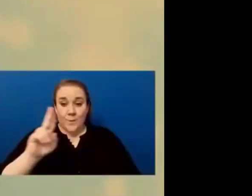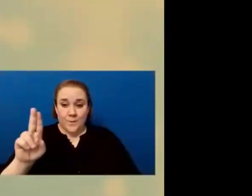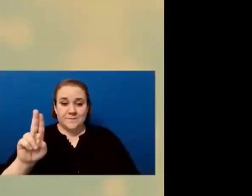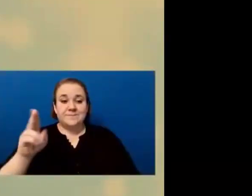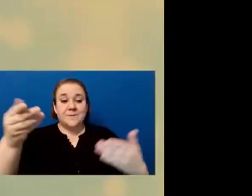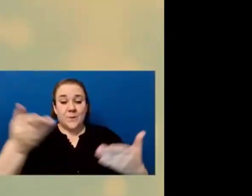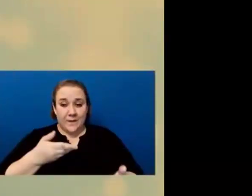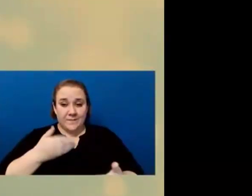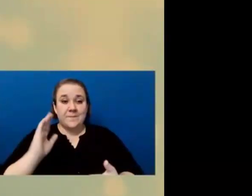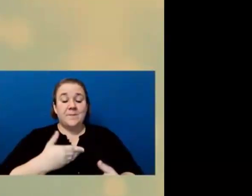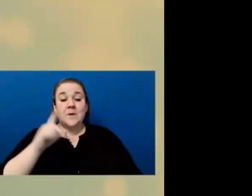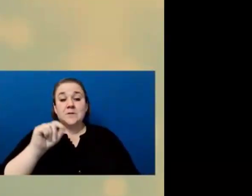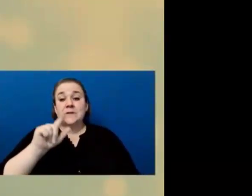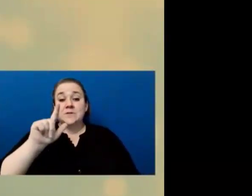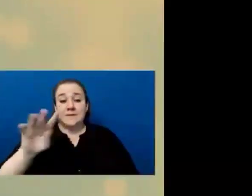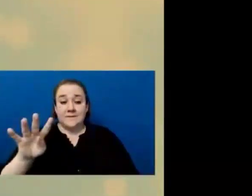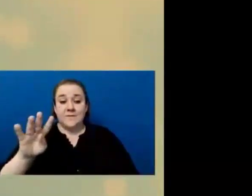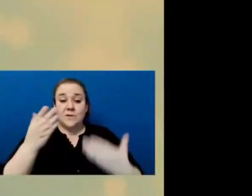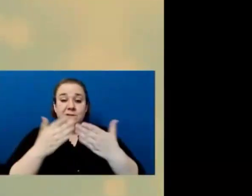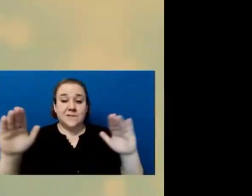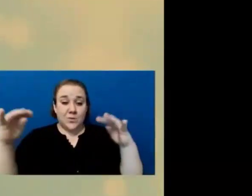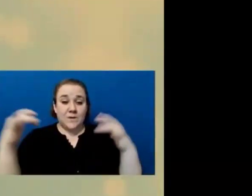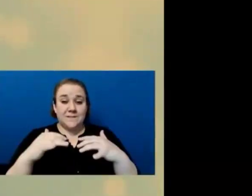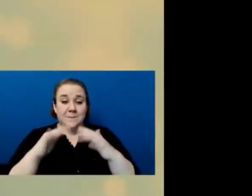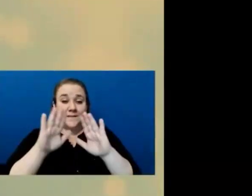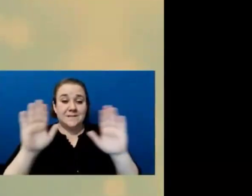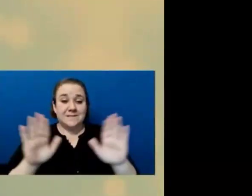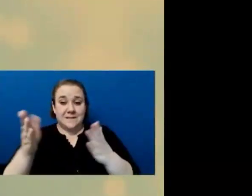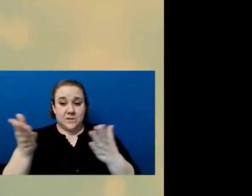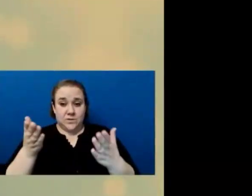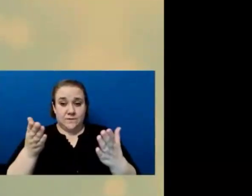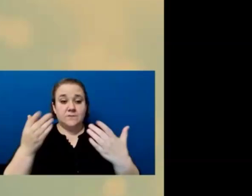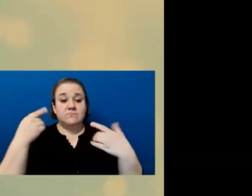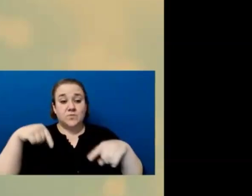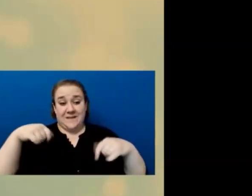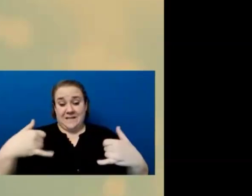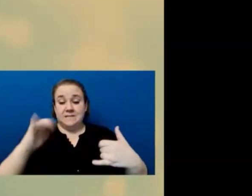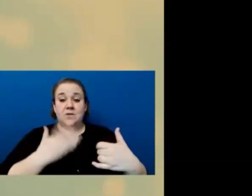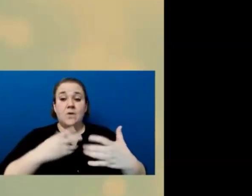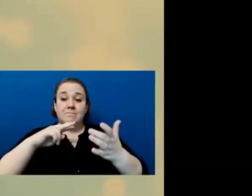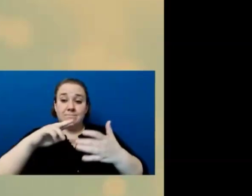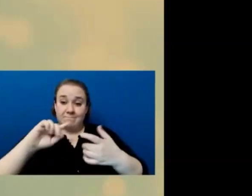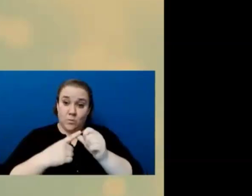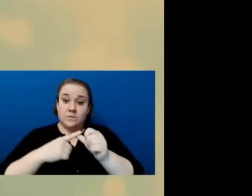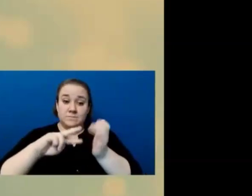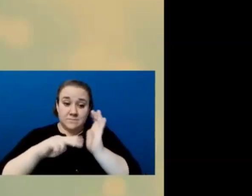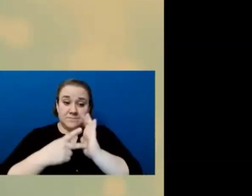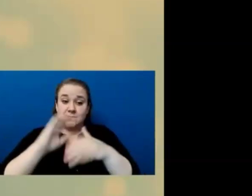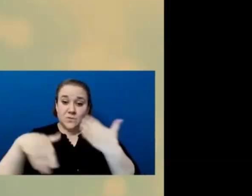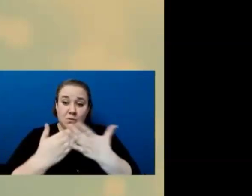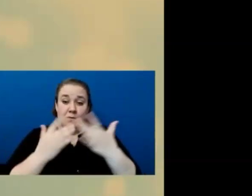Greetings, UUs, and welcome to our 2024 General Assembly Sunday service during this, our